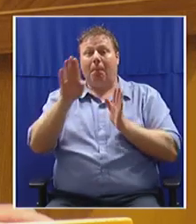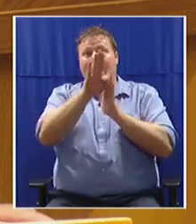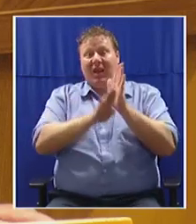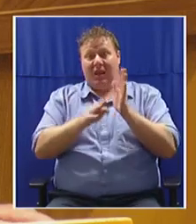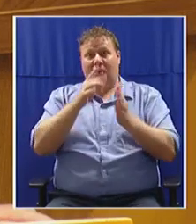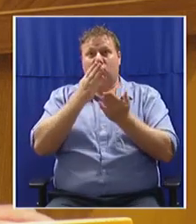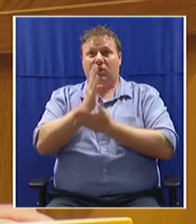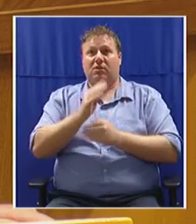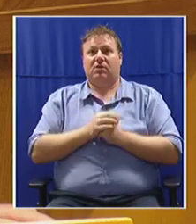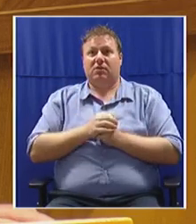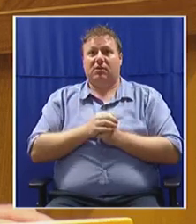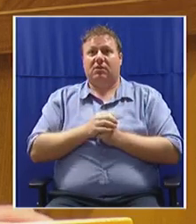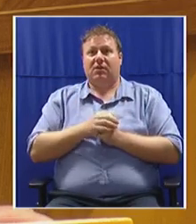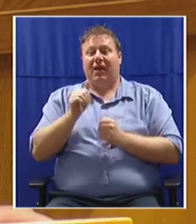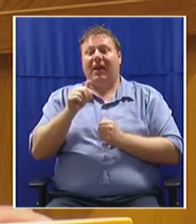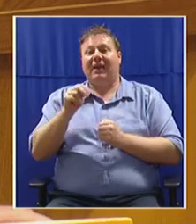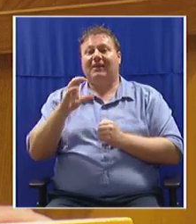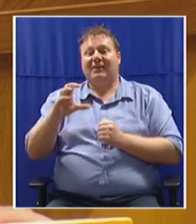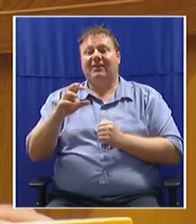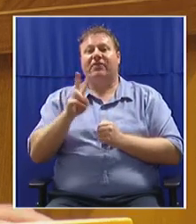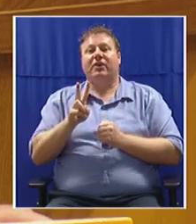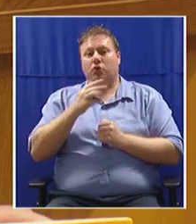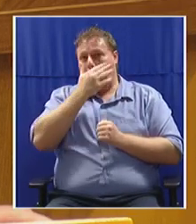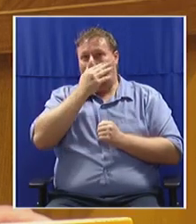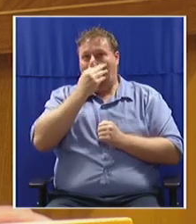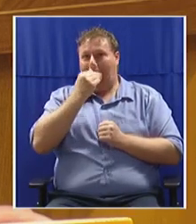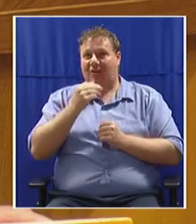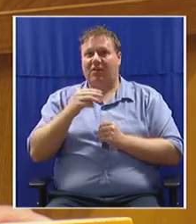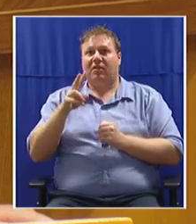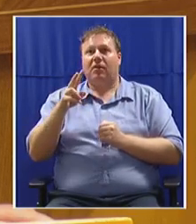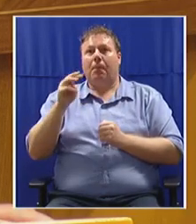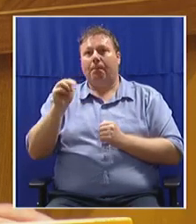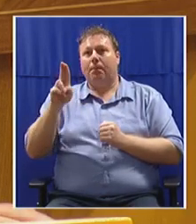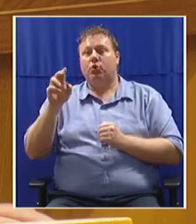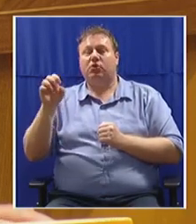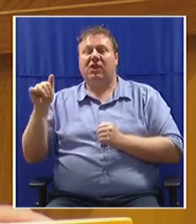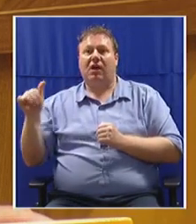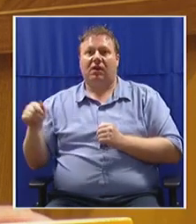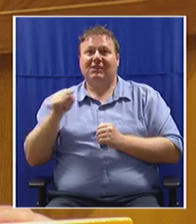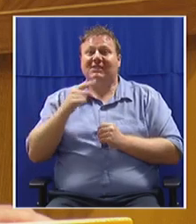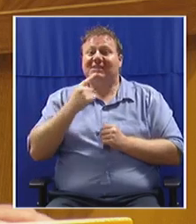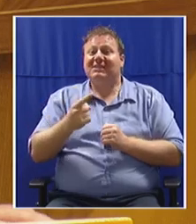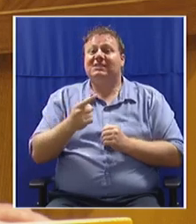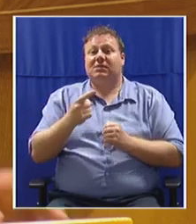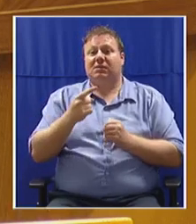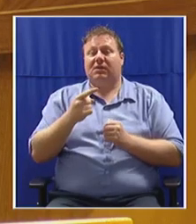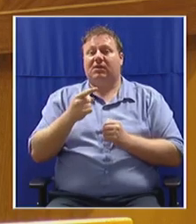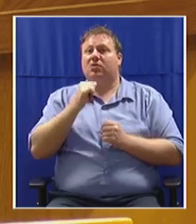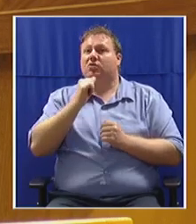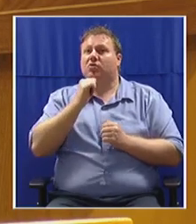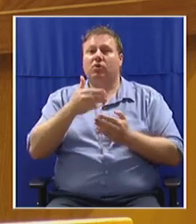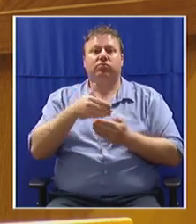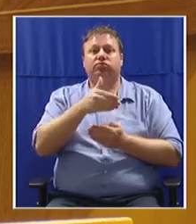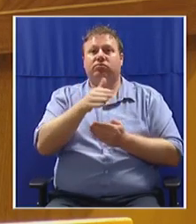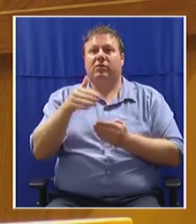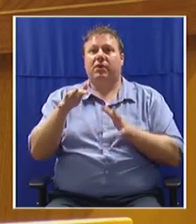ANC veteran Mr. Vali Musa cautioned that in amending Section 25, the committee must take care not to dispossess those who